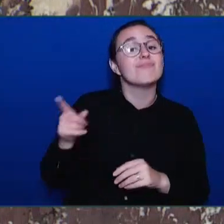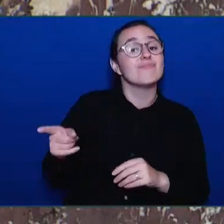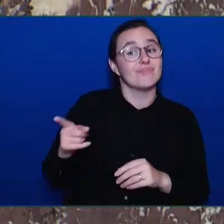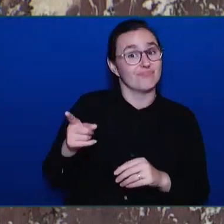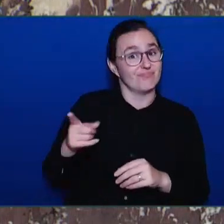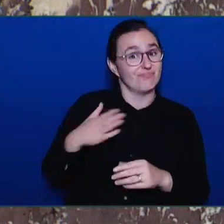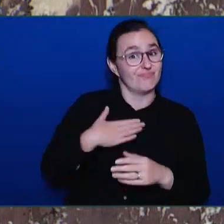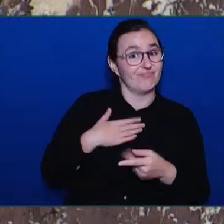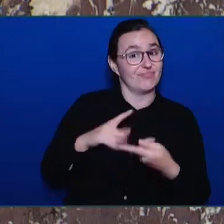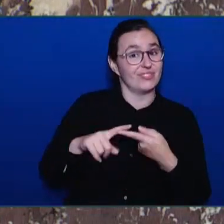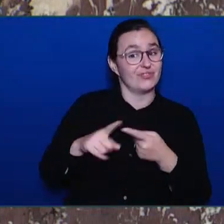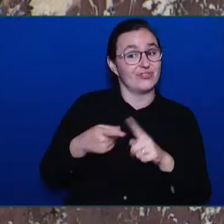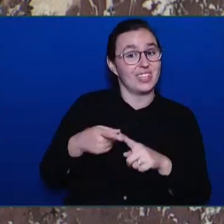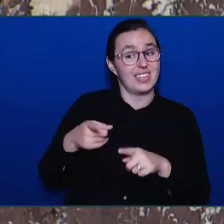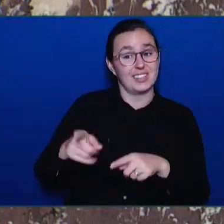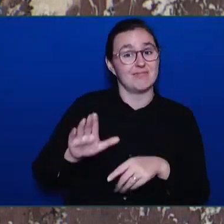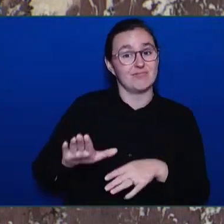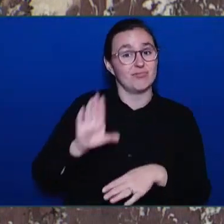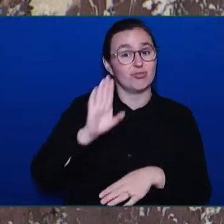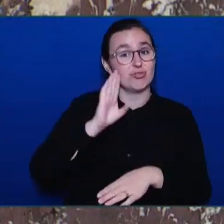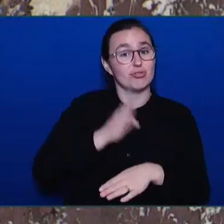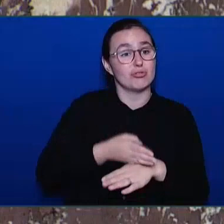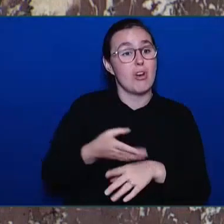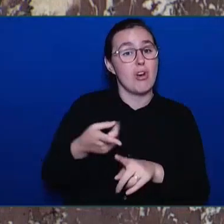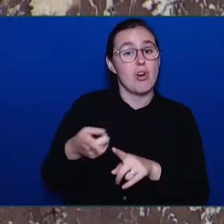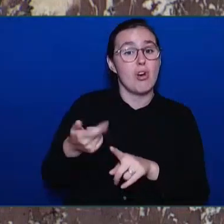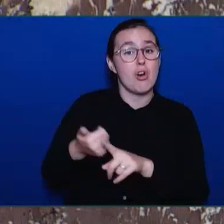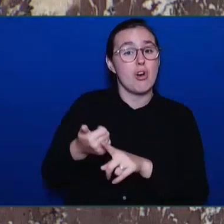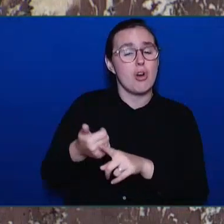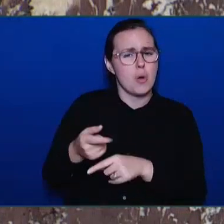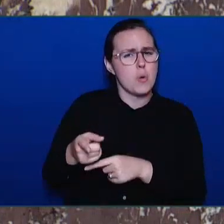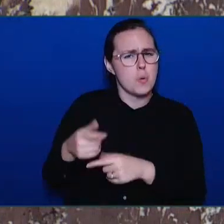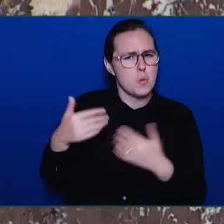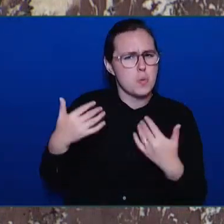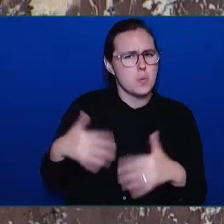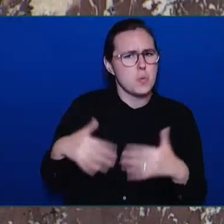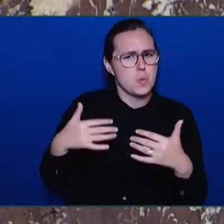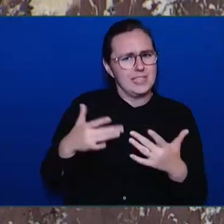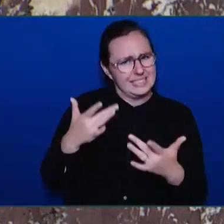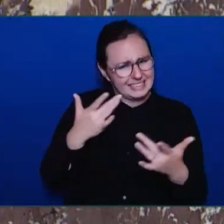after being admitted. Bob felt helpless, desperate, and afraid that if